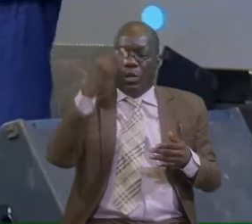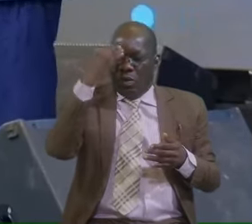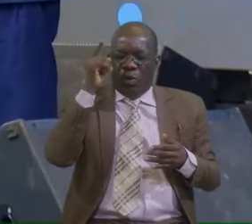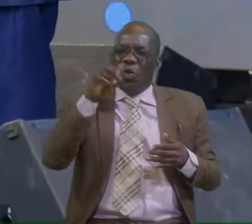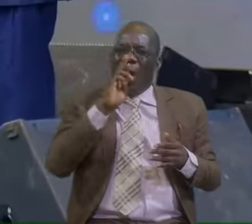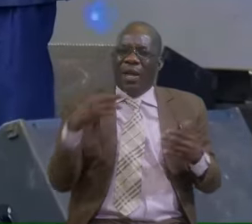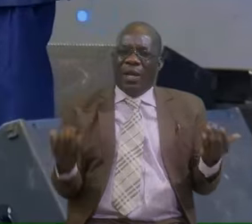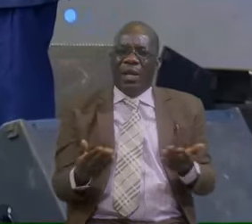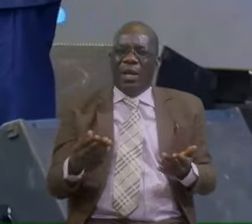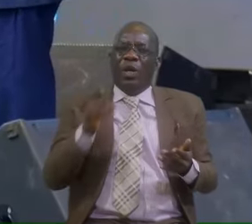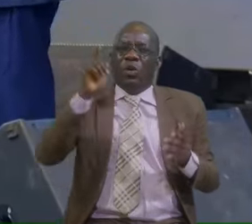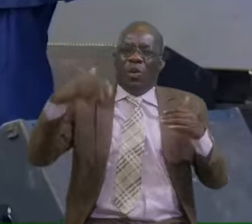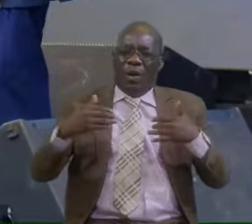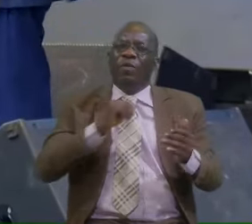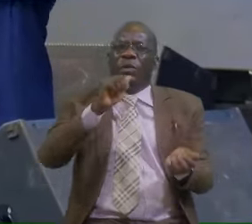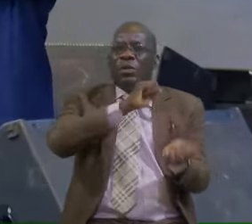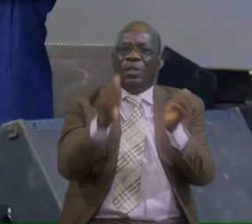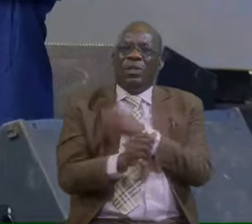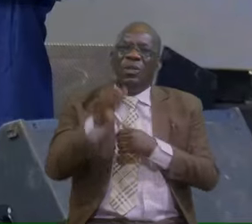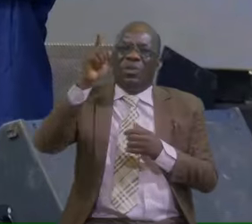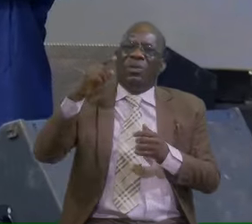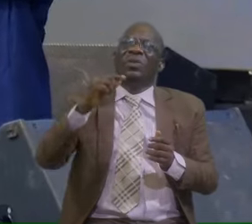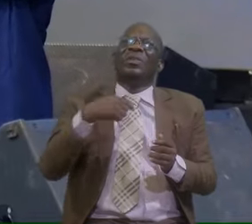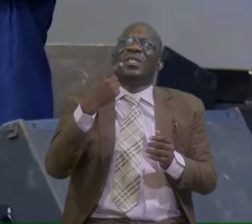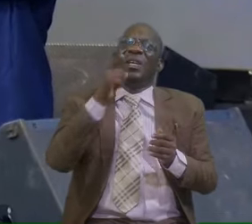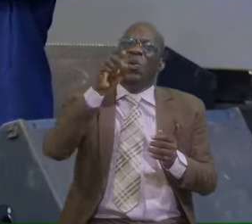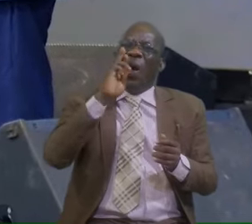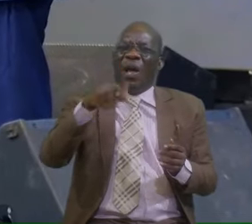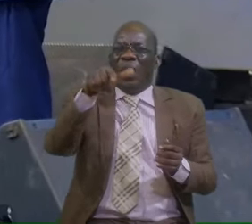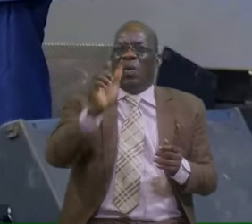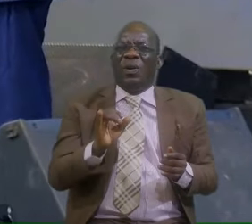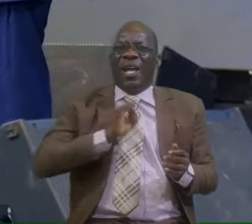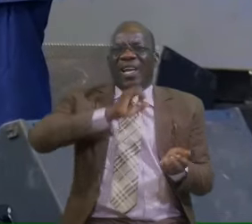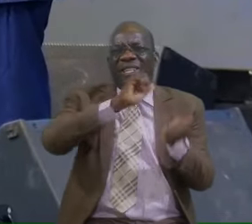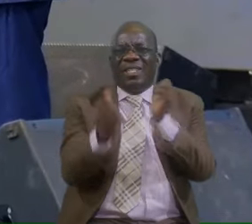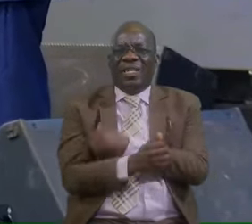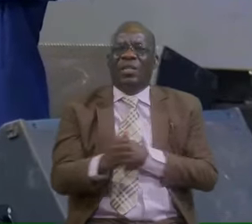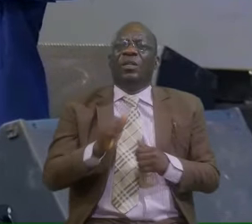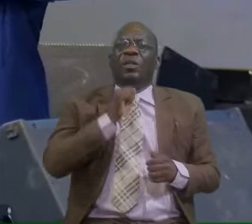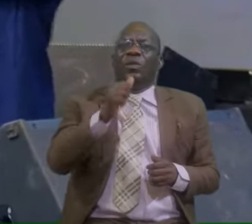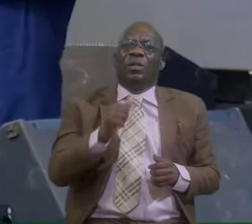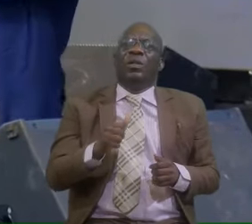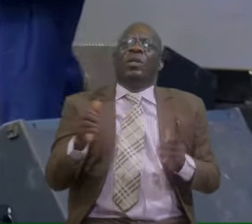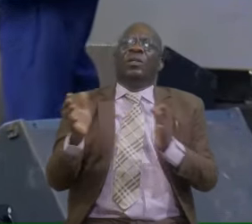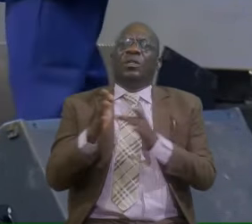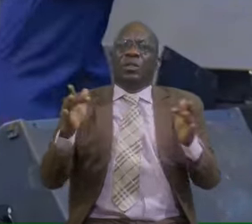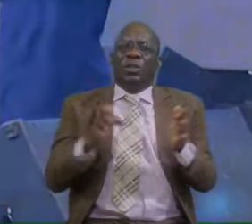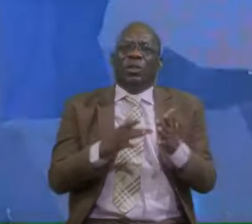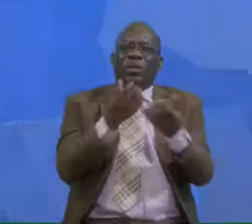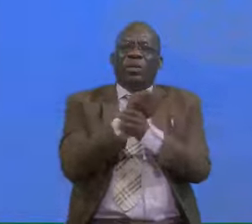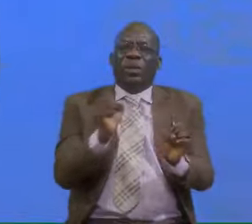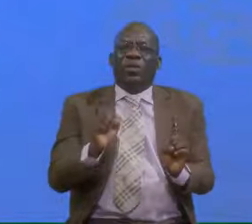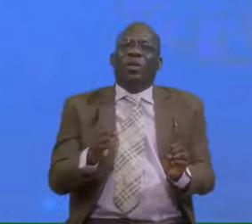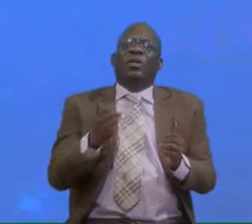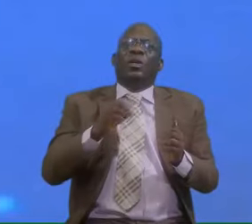said, I am God, I change not. Lord Jesus, saving souls, healing the sick,